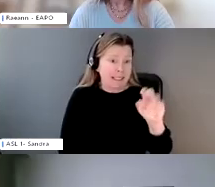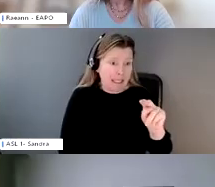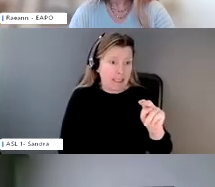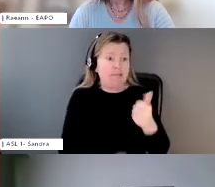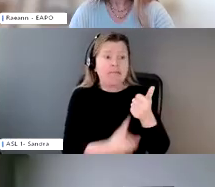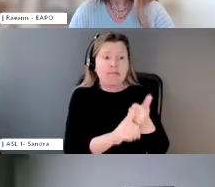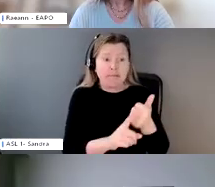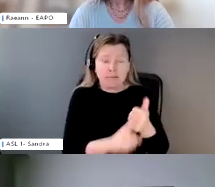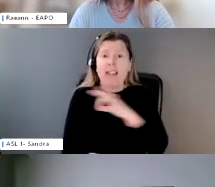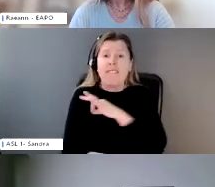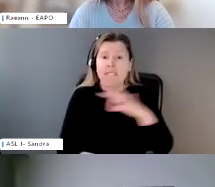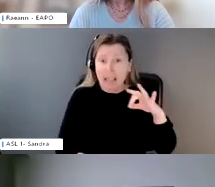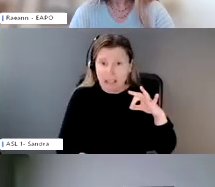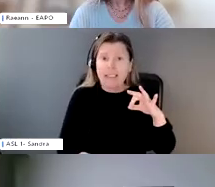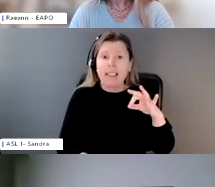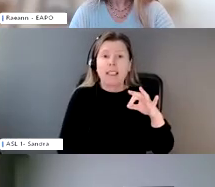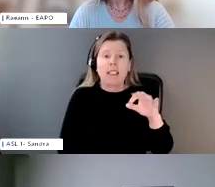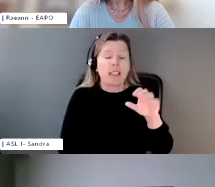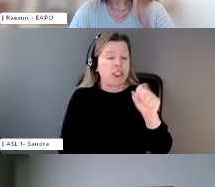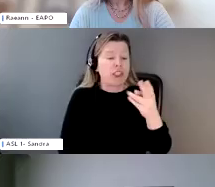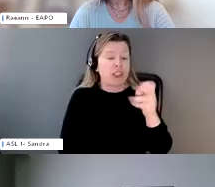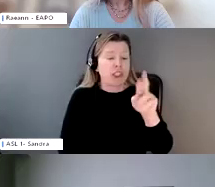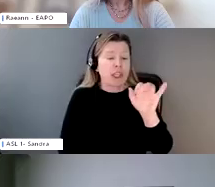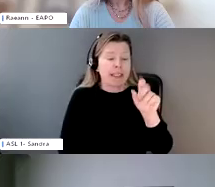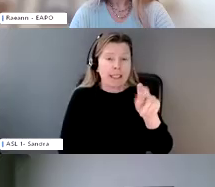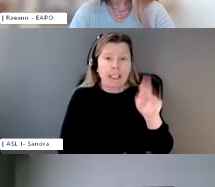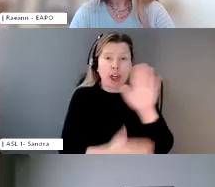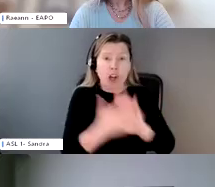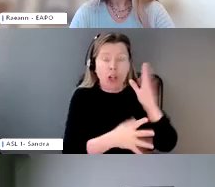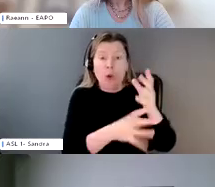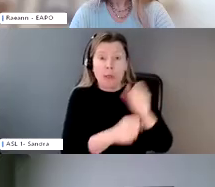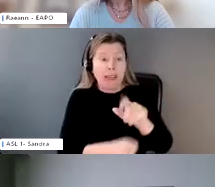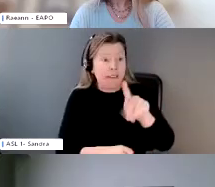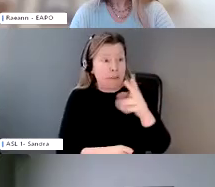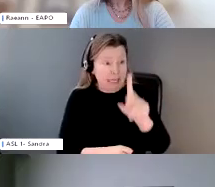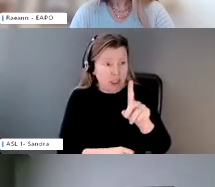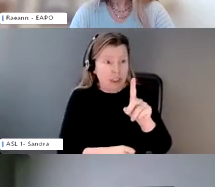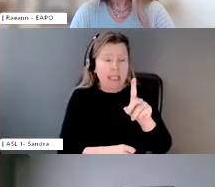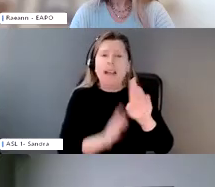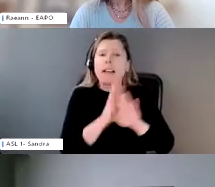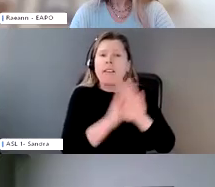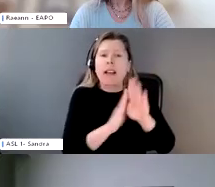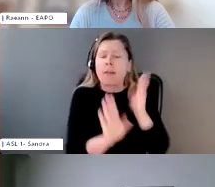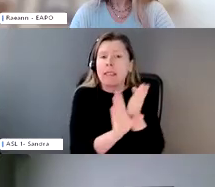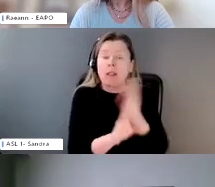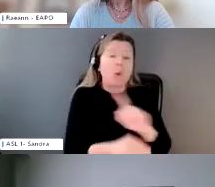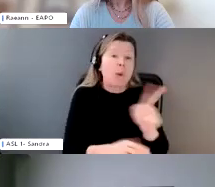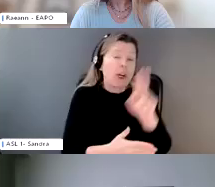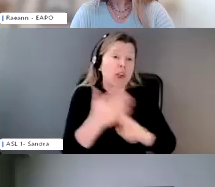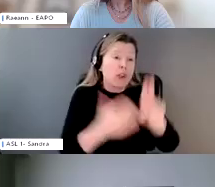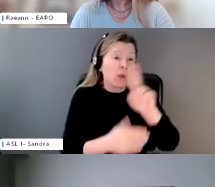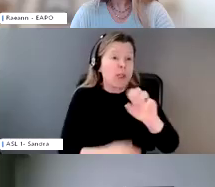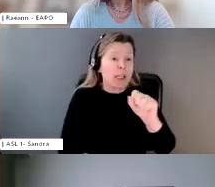faculty member at Sheridan College. She received her PhD in developmental psychology at the University of Sheffield